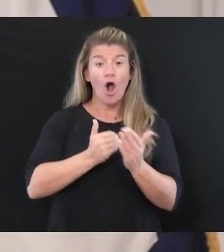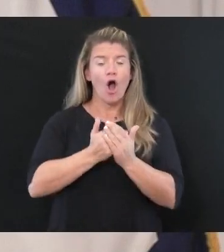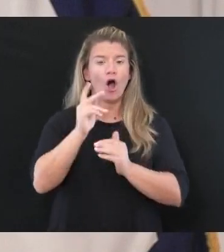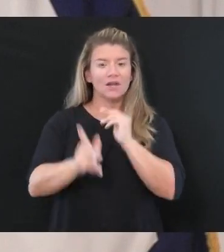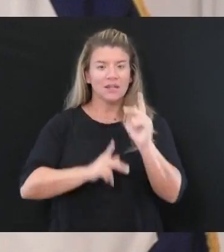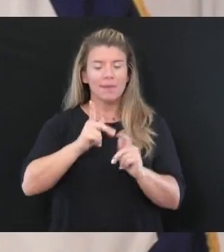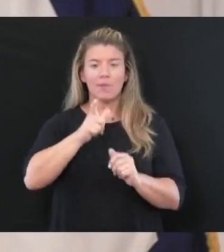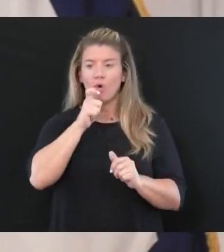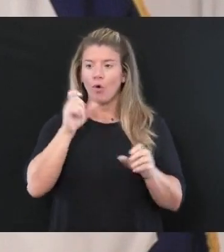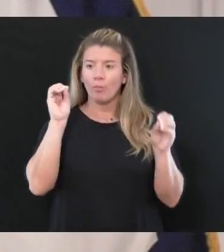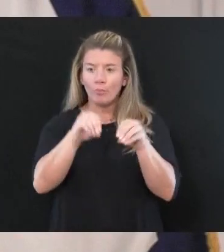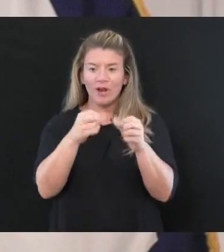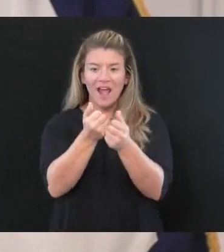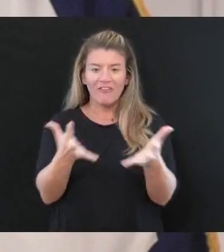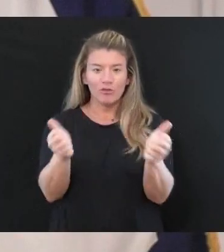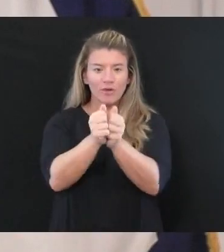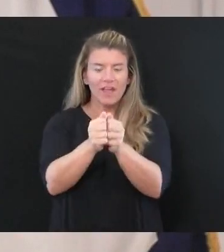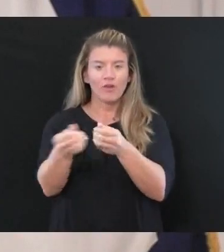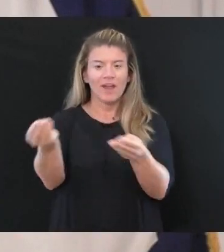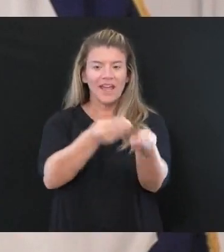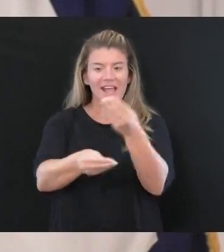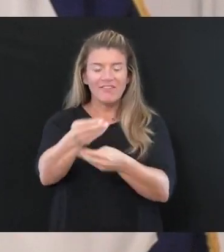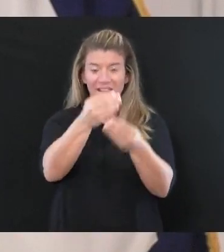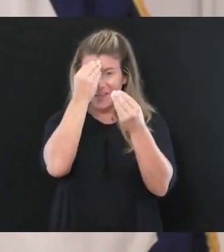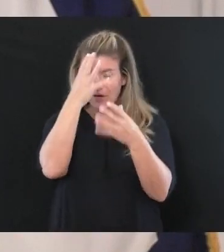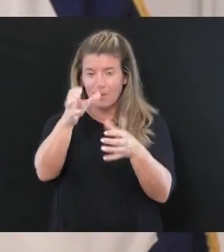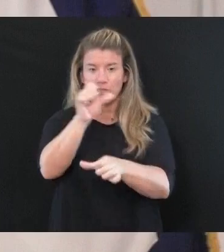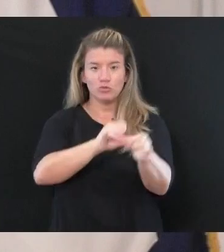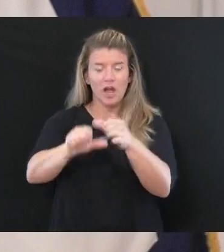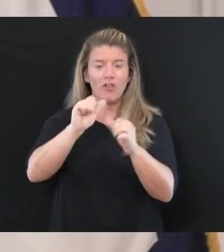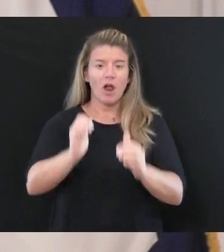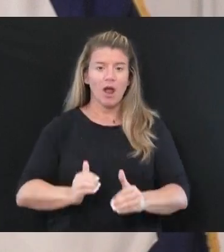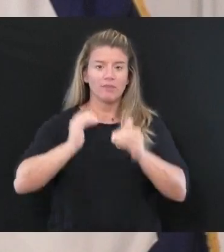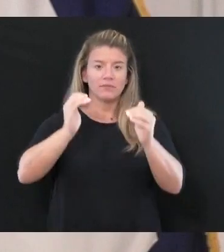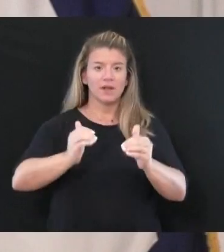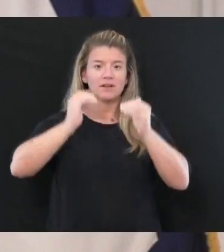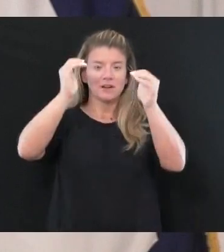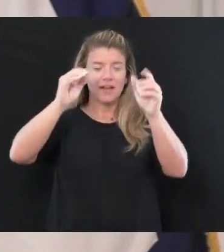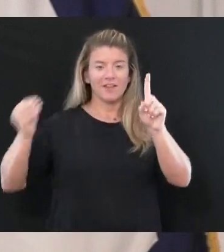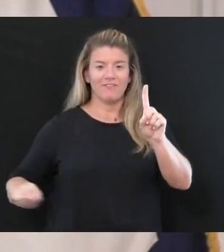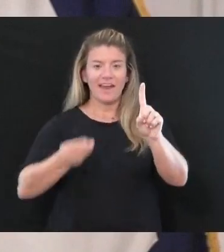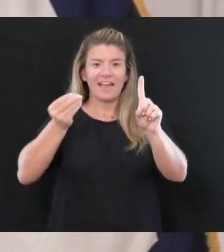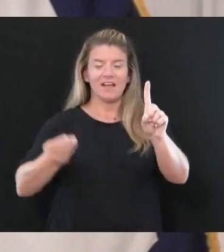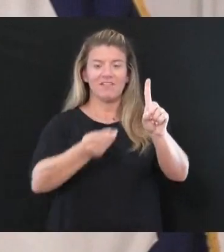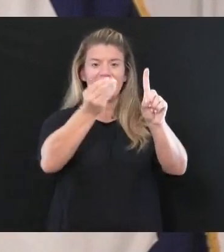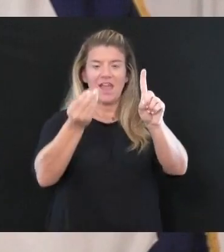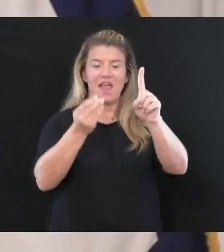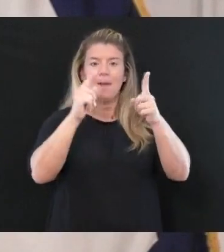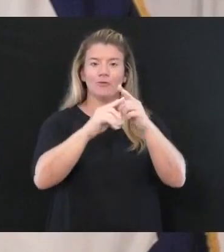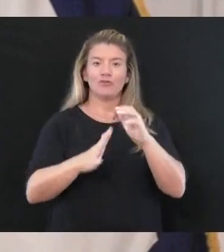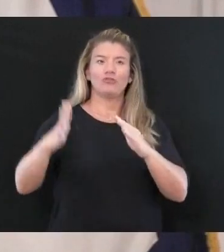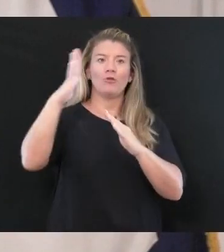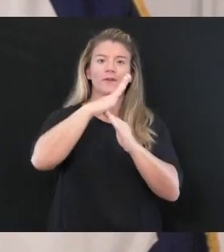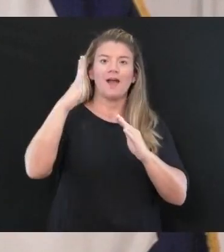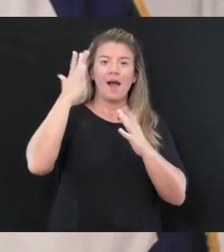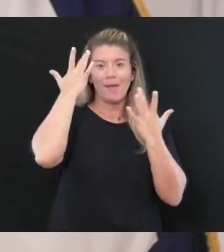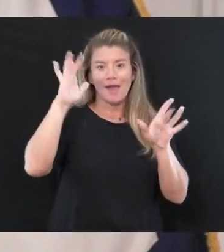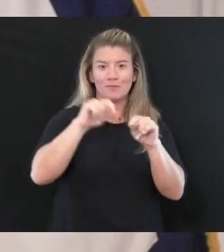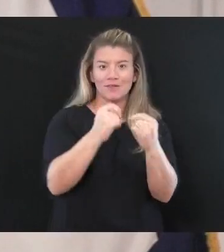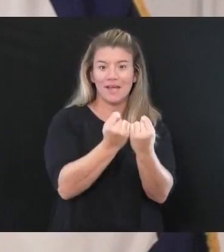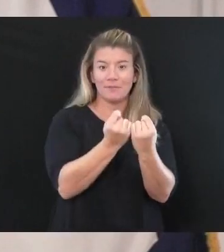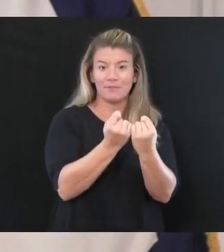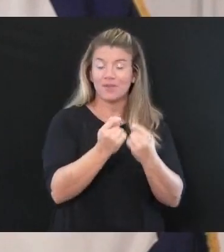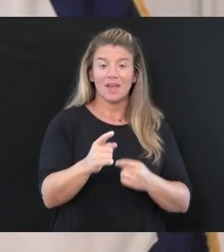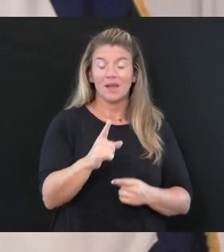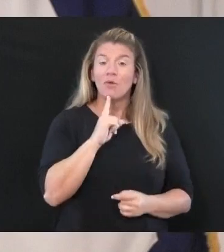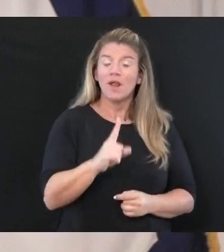this together and feeding the information up through all the different ranks to them. You know, we don't ever forget the people that are truly